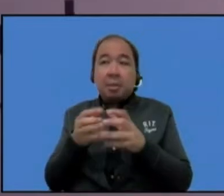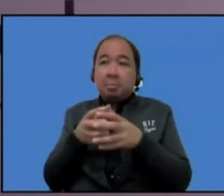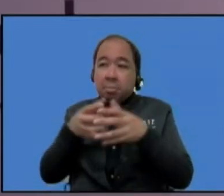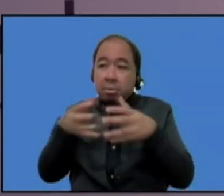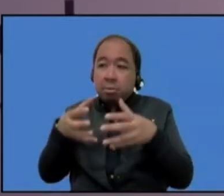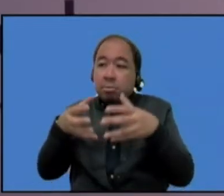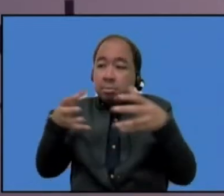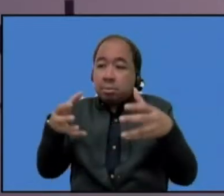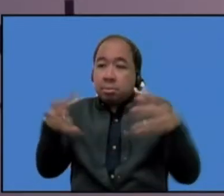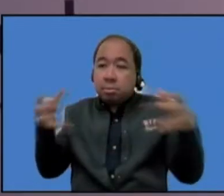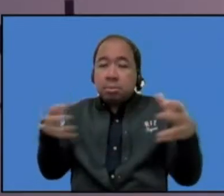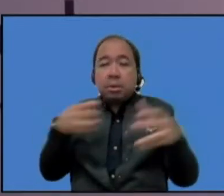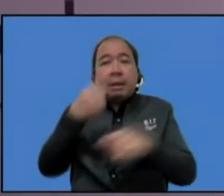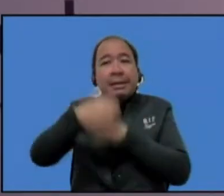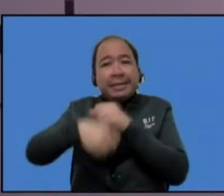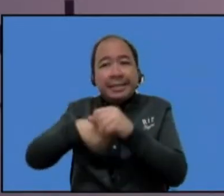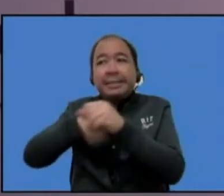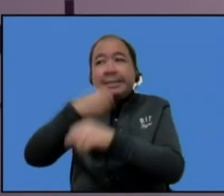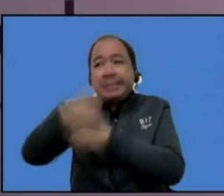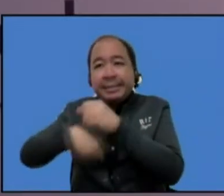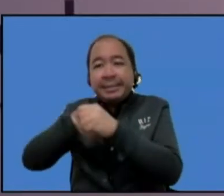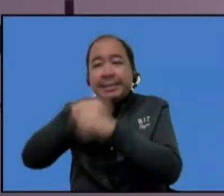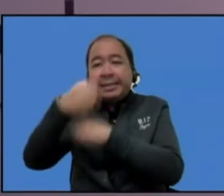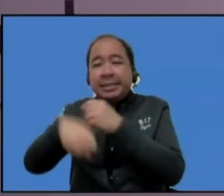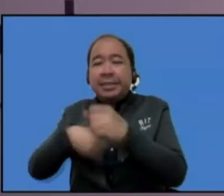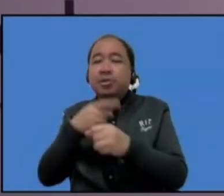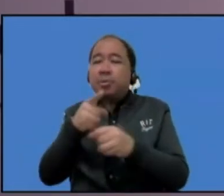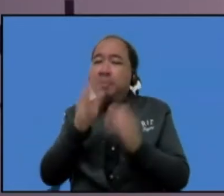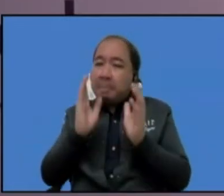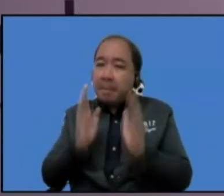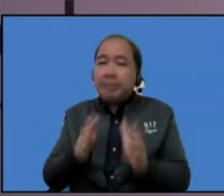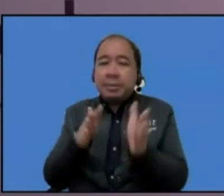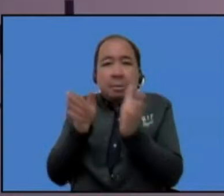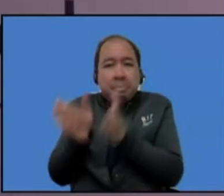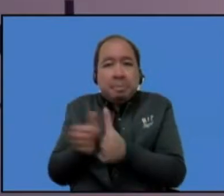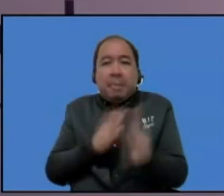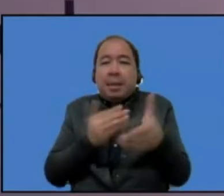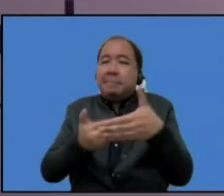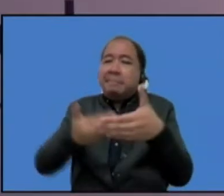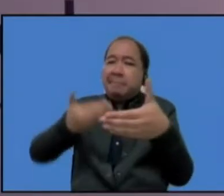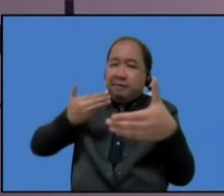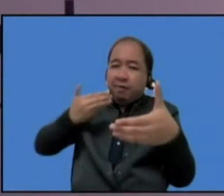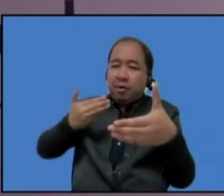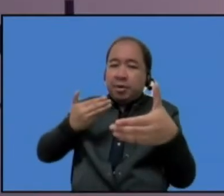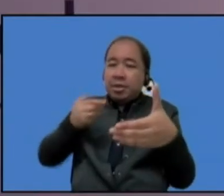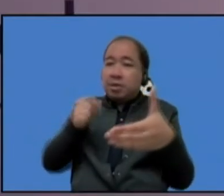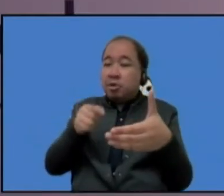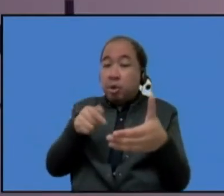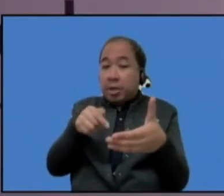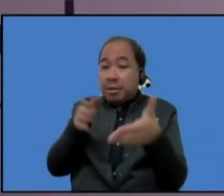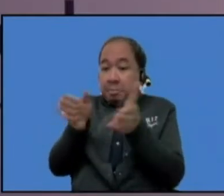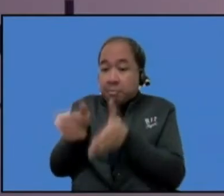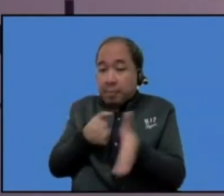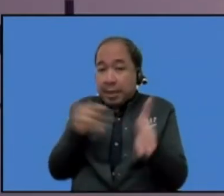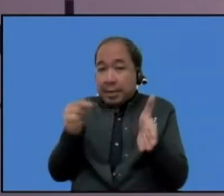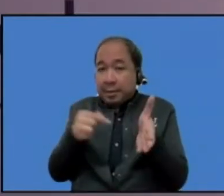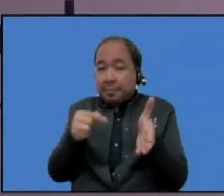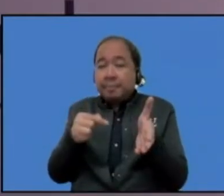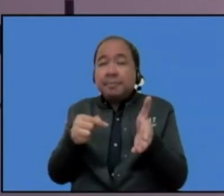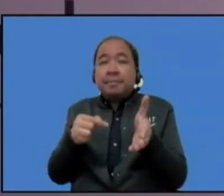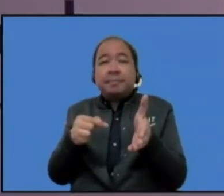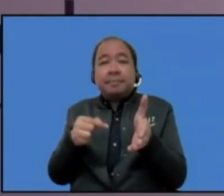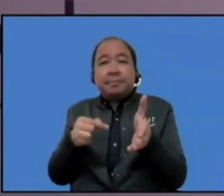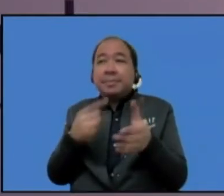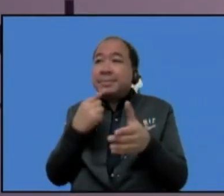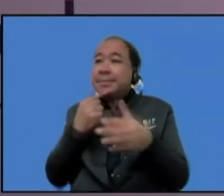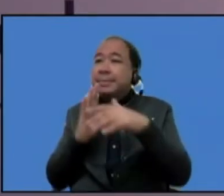after year. So the preparedness is the key, and as a part of that preparedness, we should not, and that's why I mentioned that